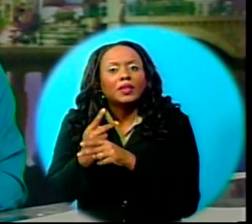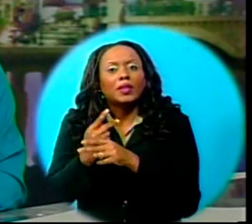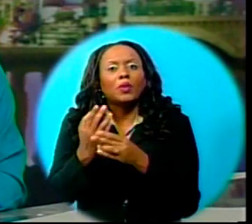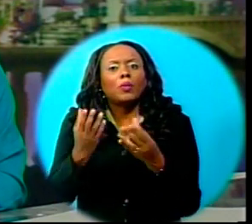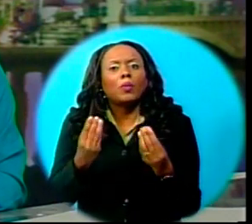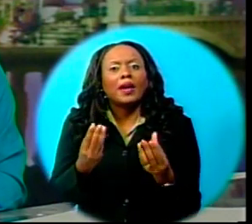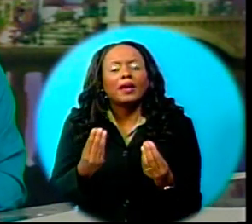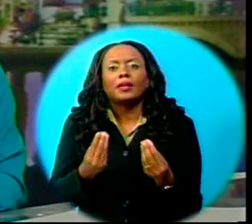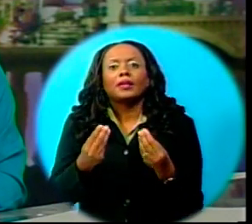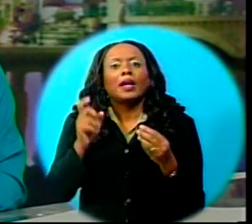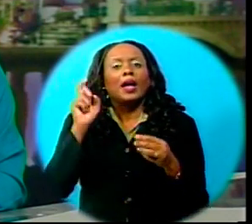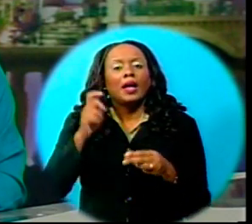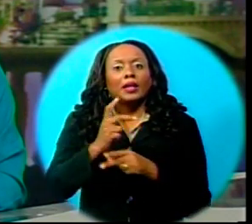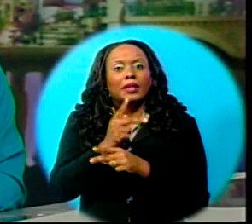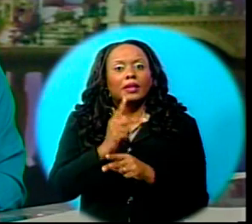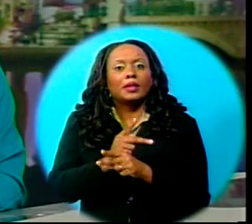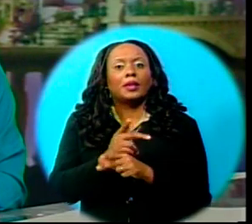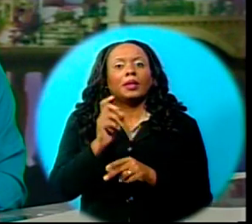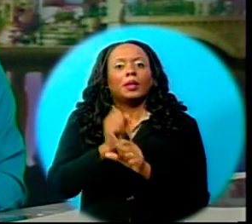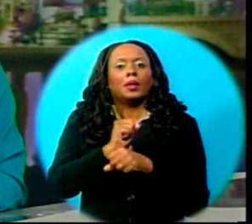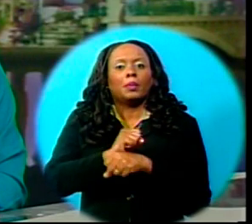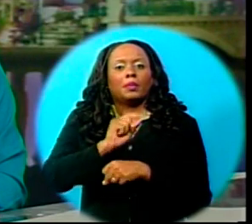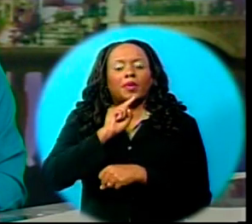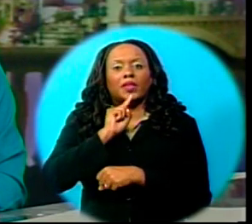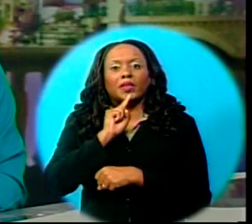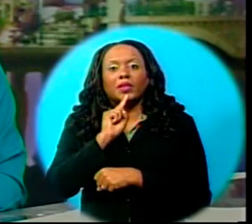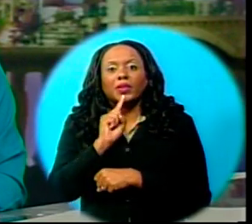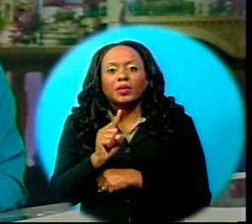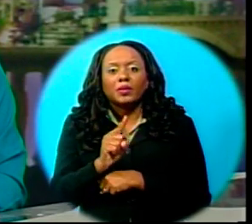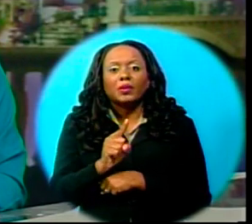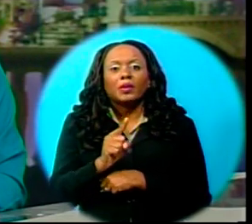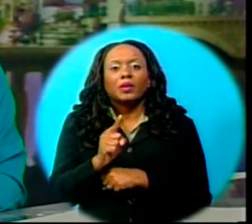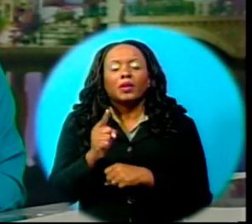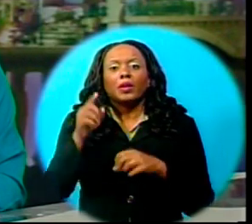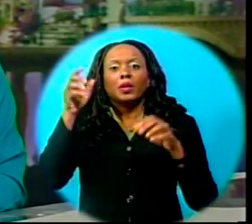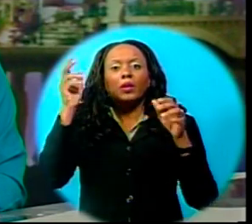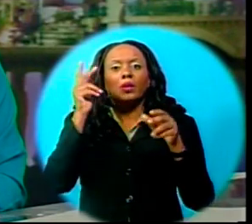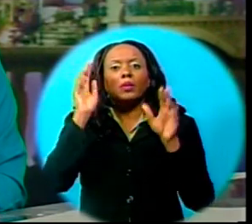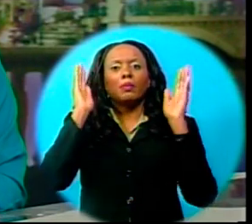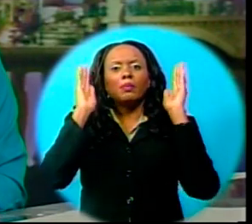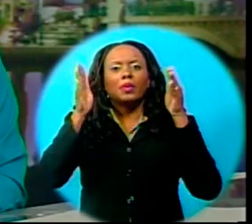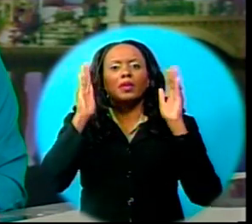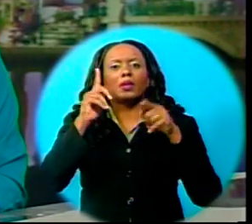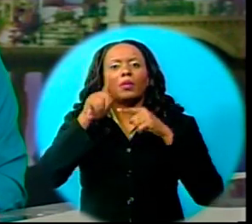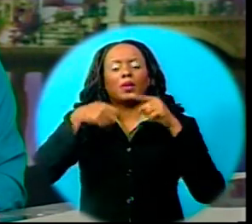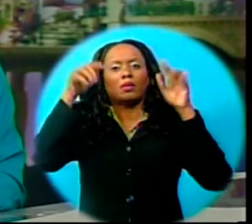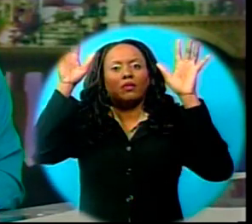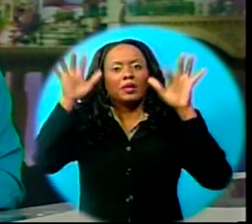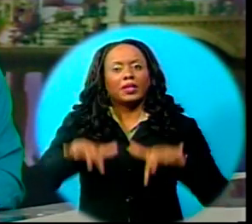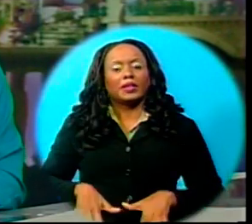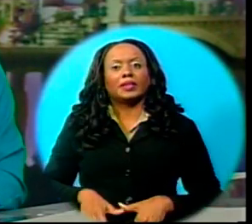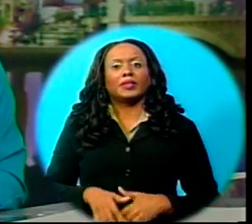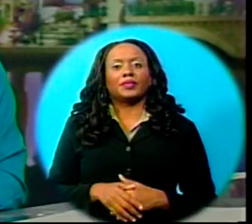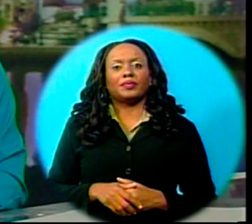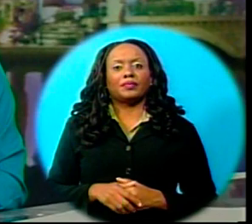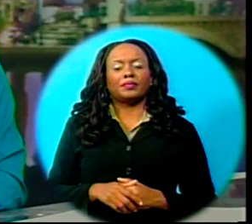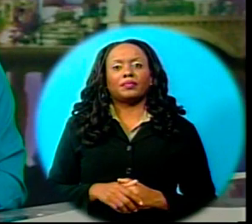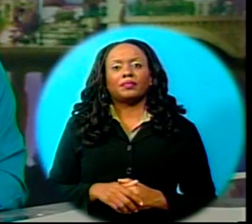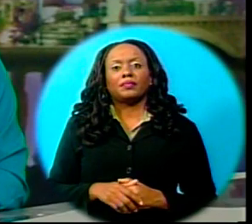being advised to ensure their driving practices match the conditions of the roads, particularly when it rains.